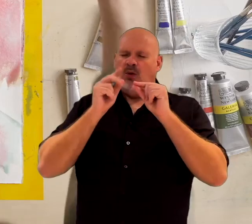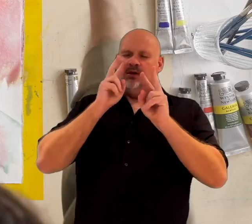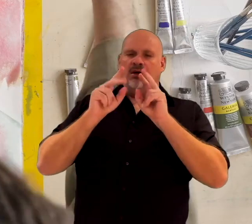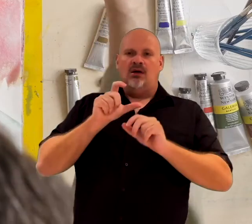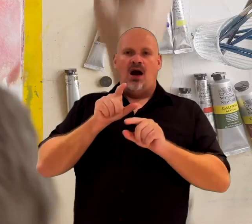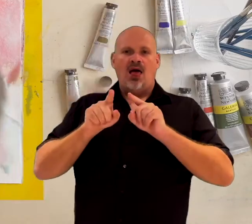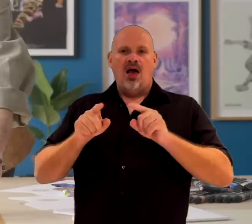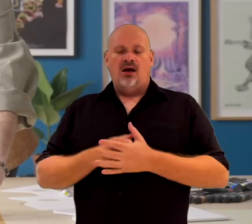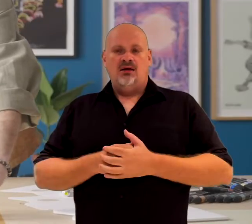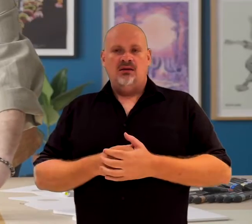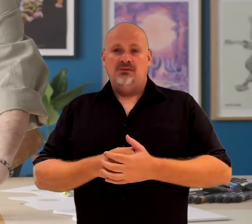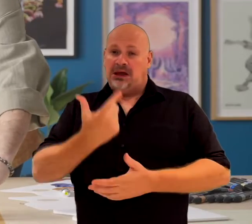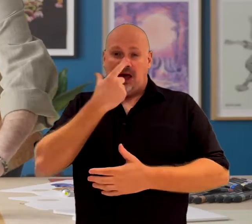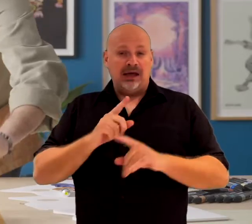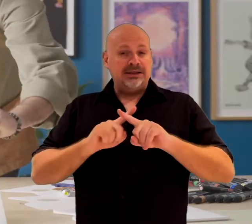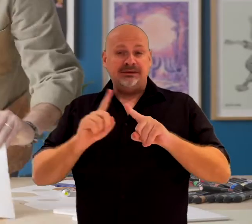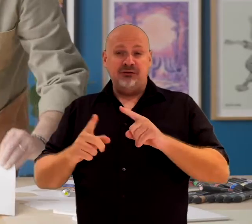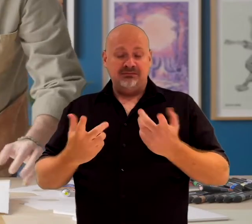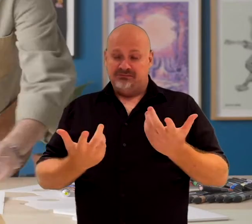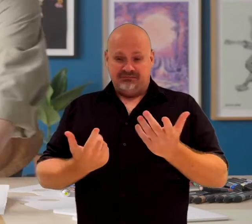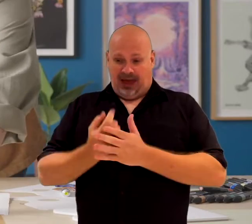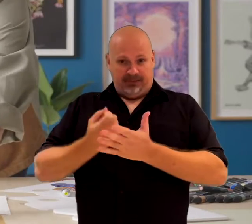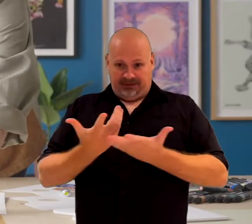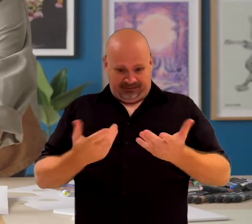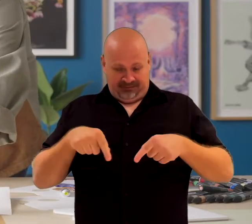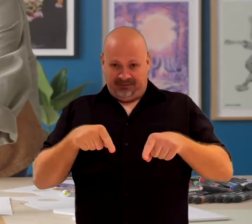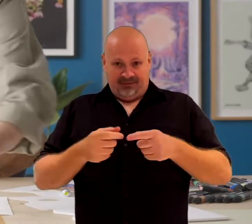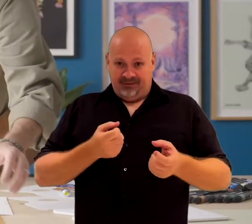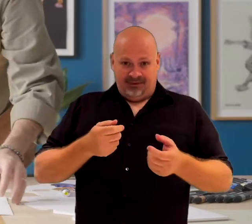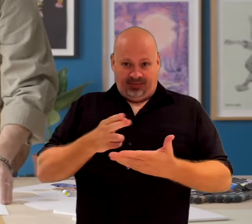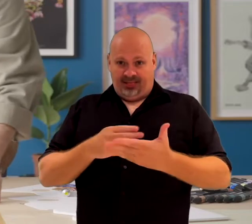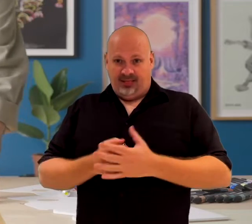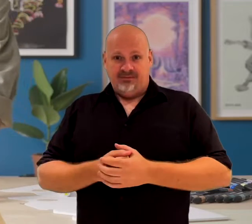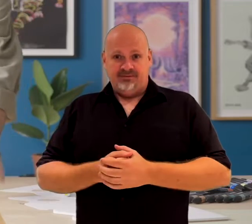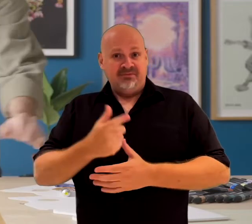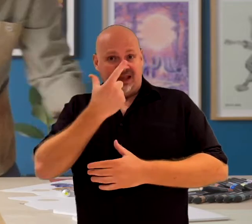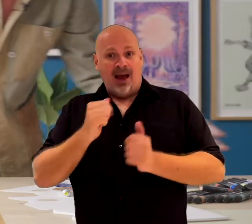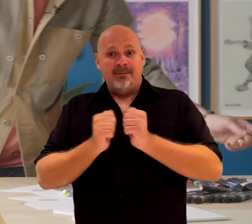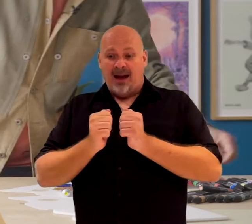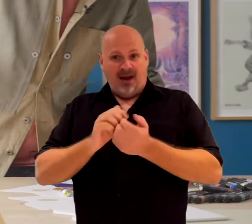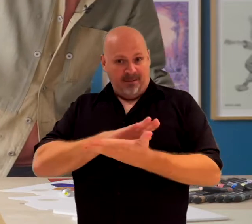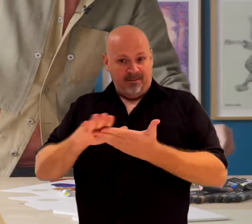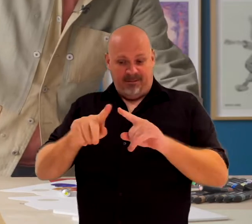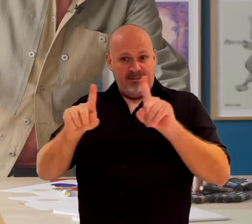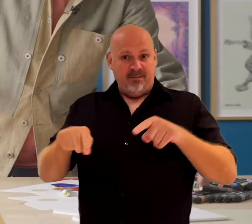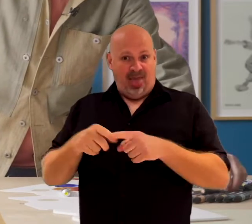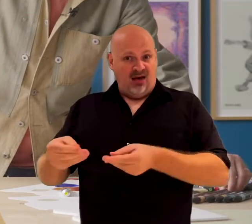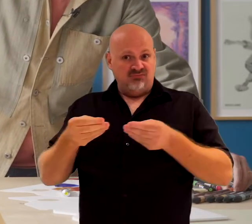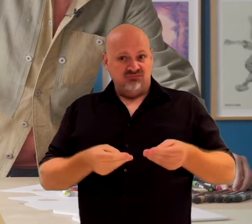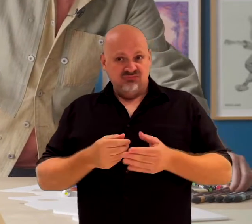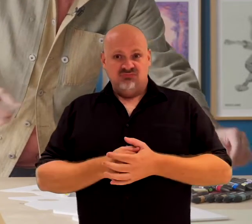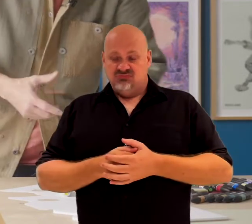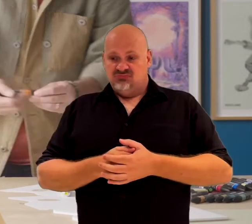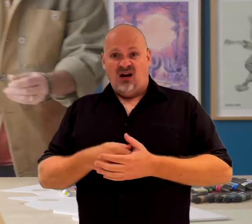All kinds of different things can happen. You could take a piece of paper that's blank and take one